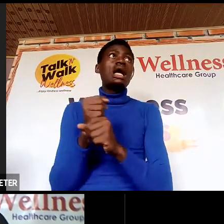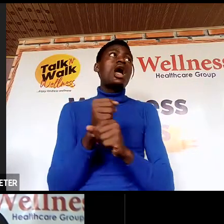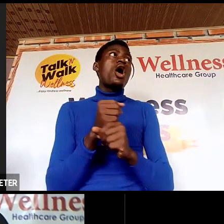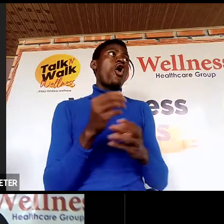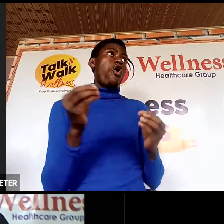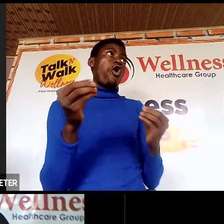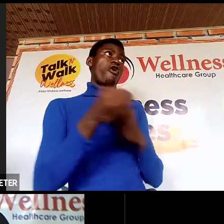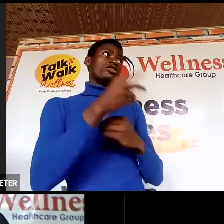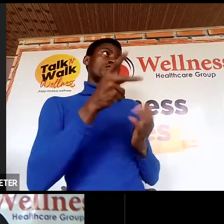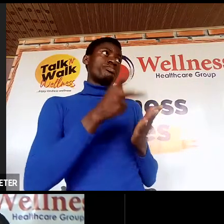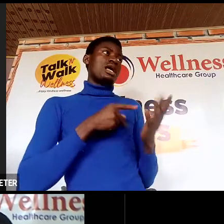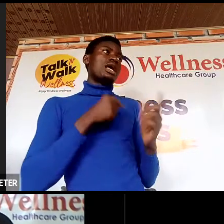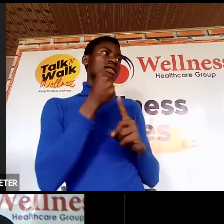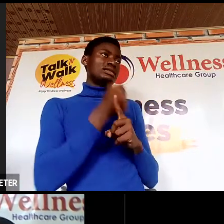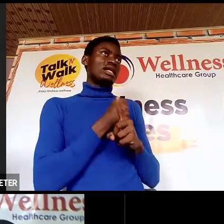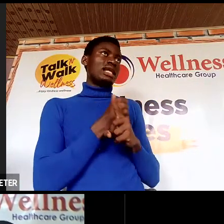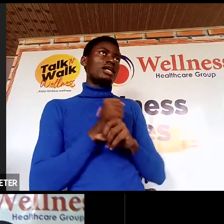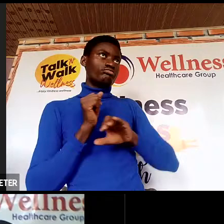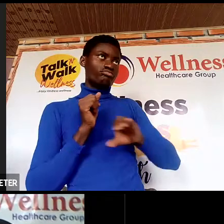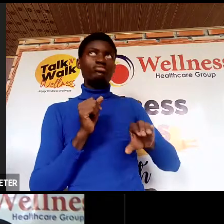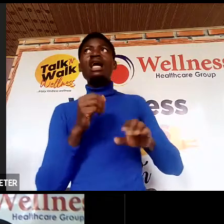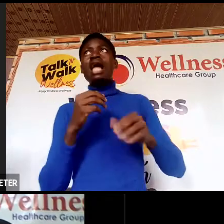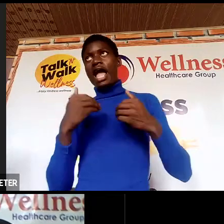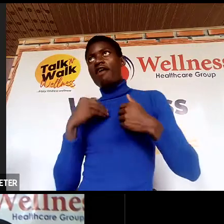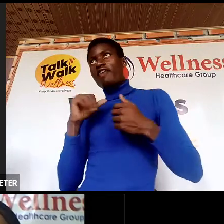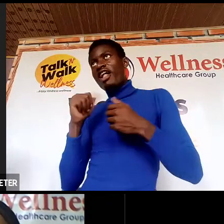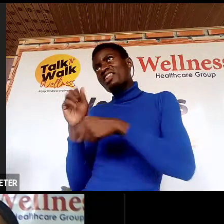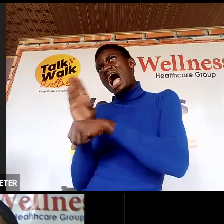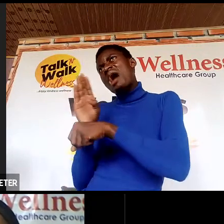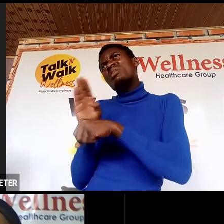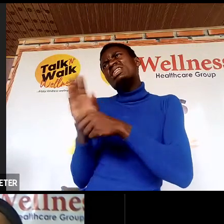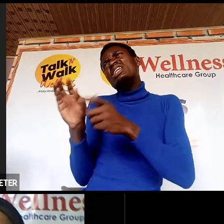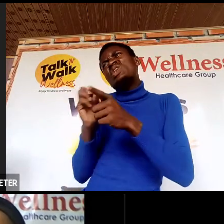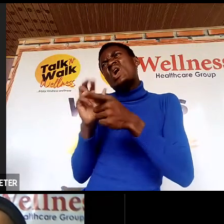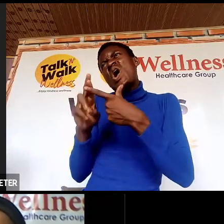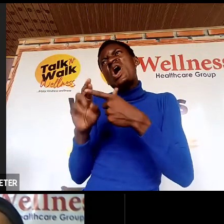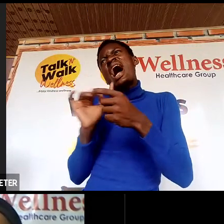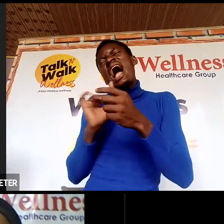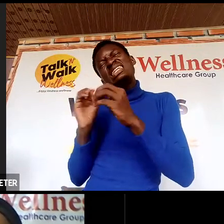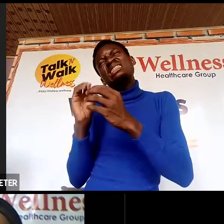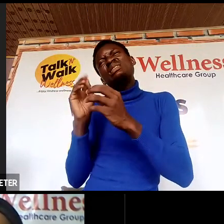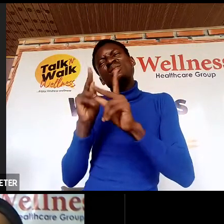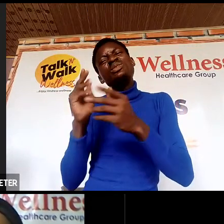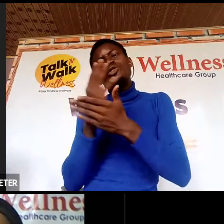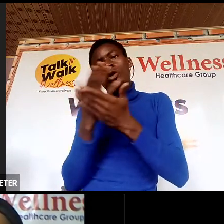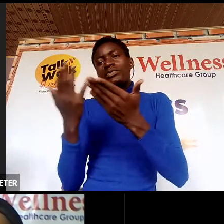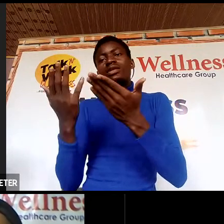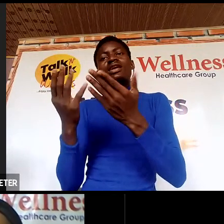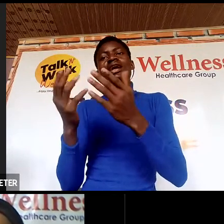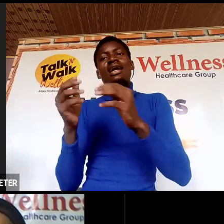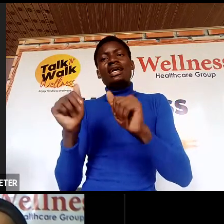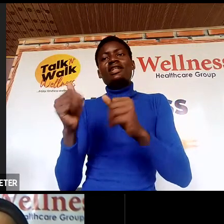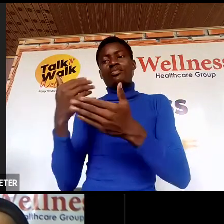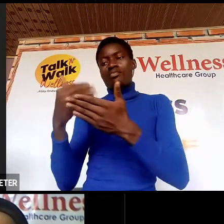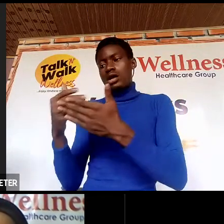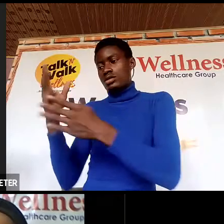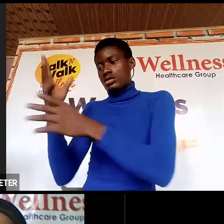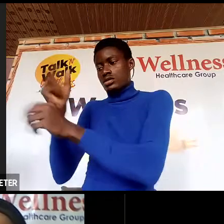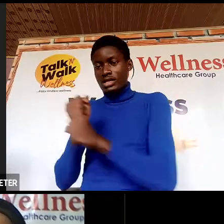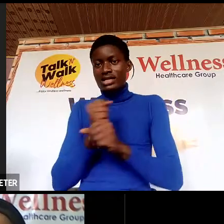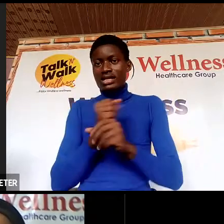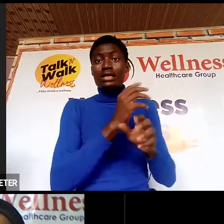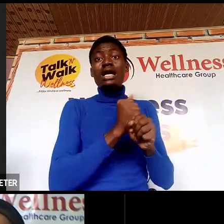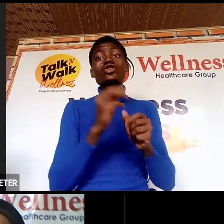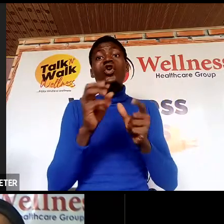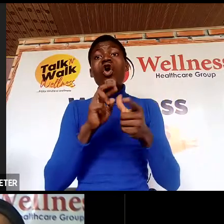And of course, we talked about people that have lost their jobs. Anything can happen at any time. You get, you want to, the best time for you to